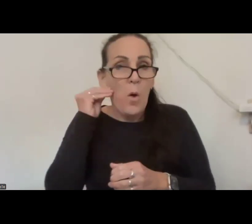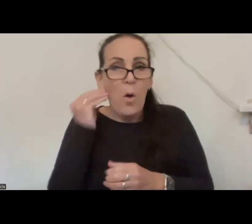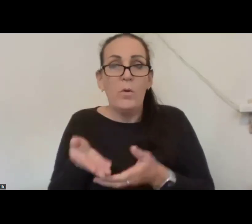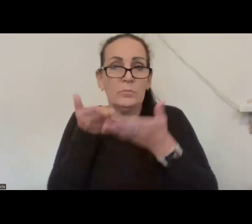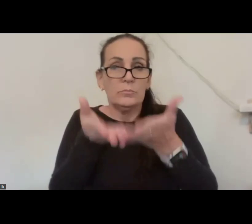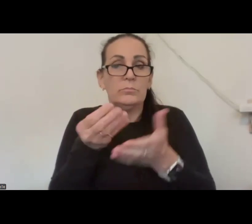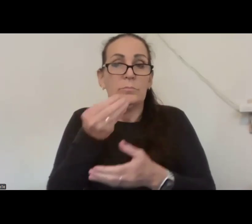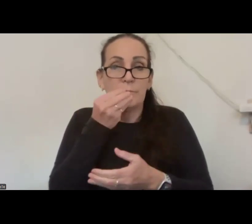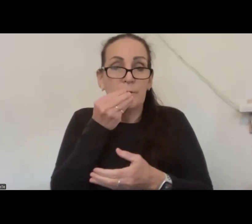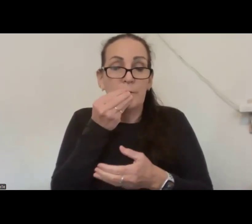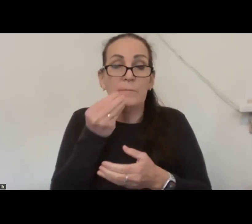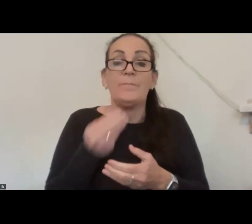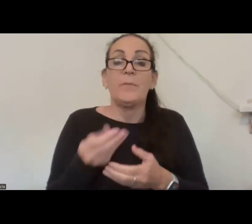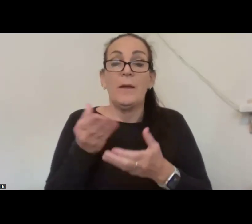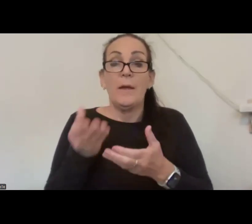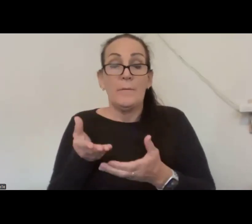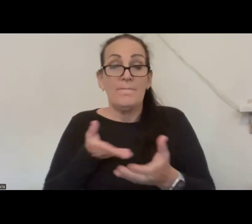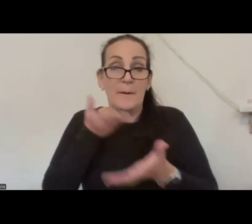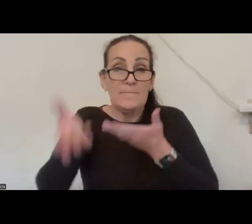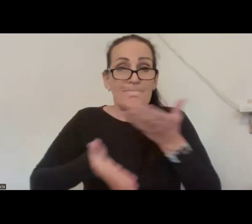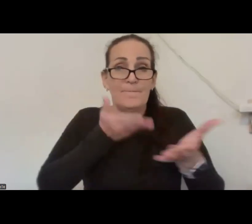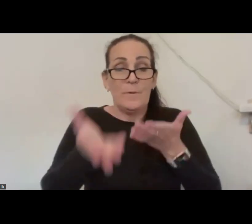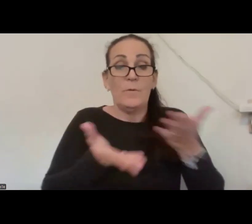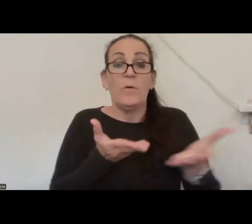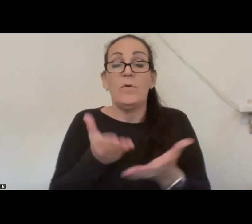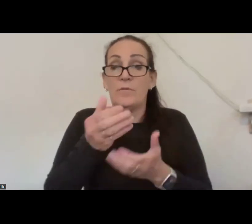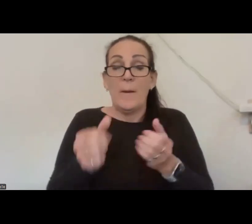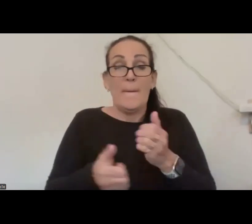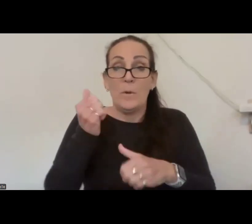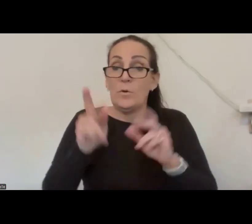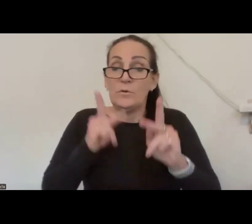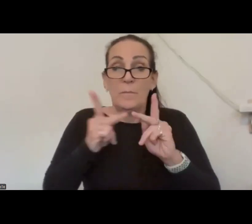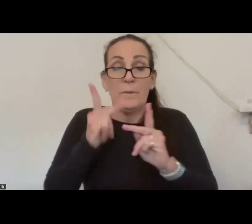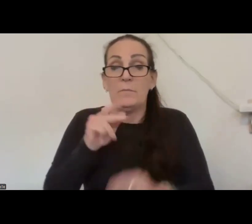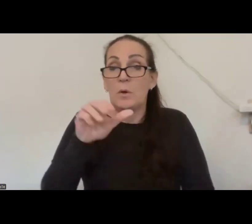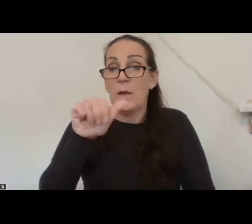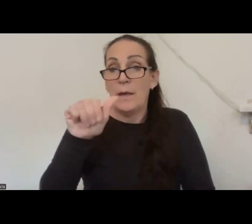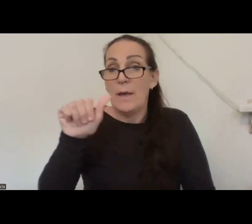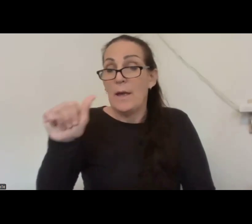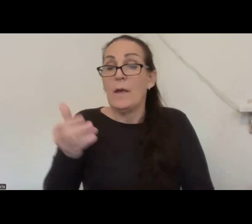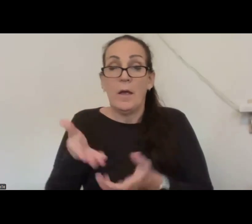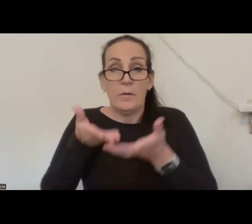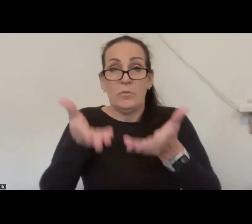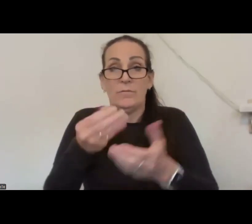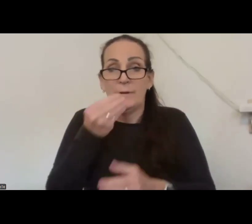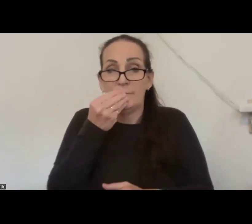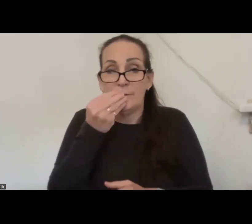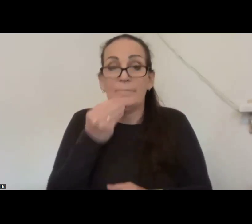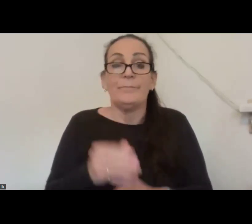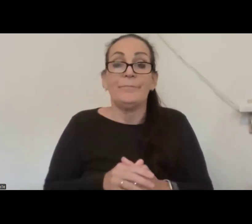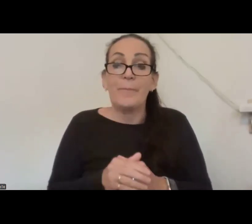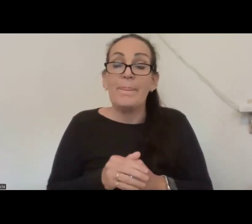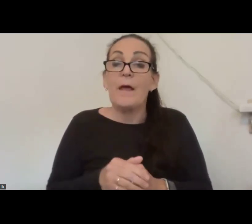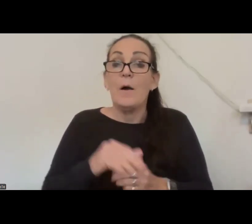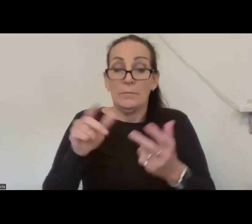provides. They serve the most people and they receive the most funding for senior nutrition. And then the third area would